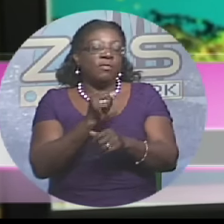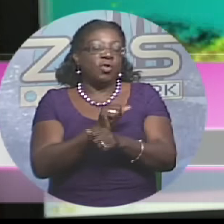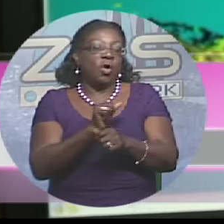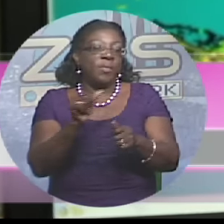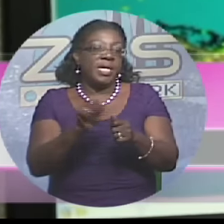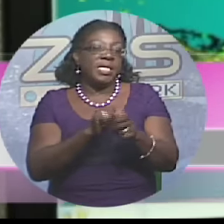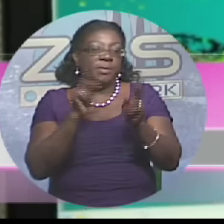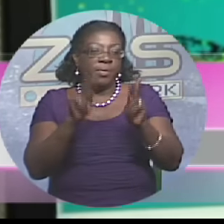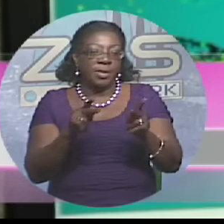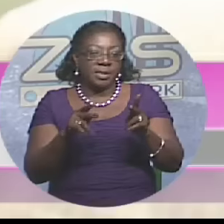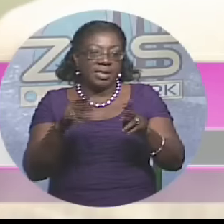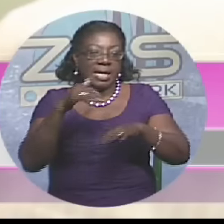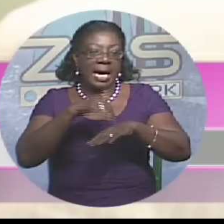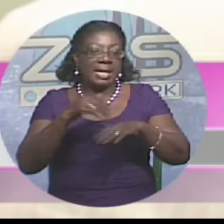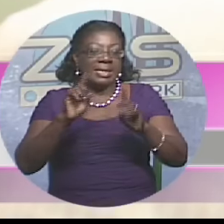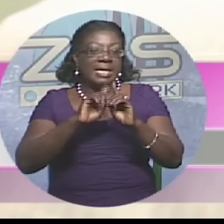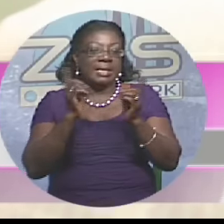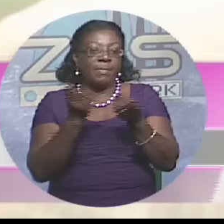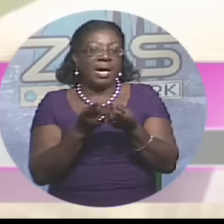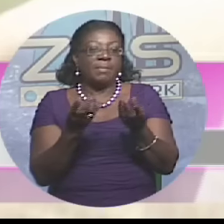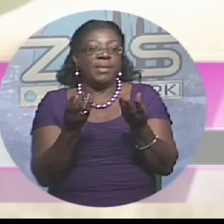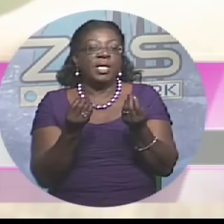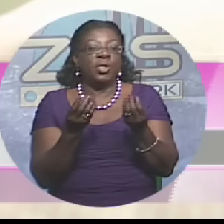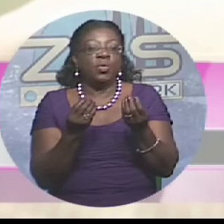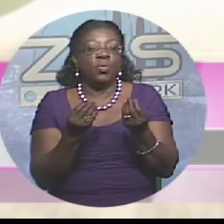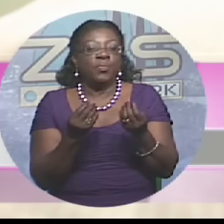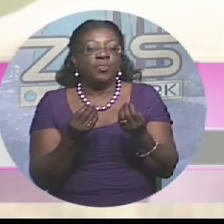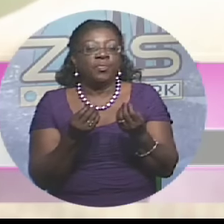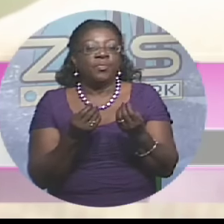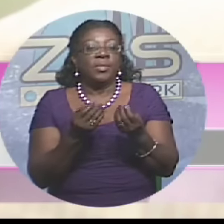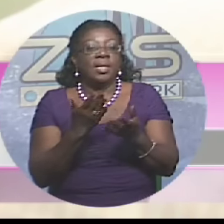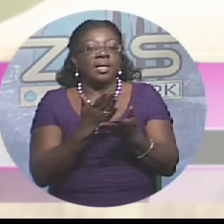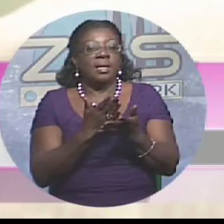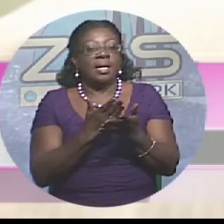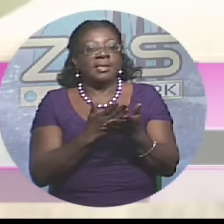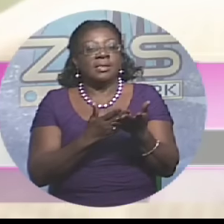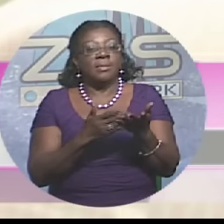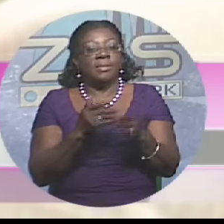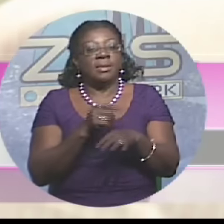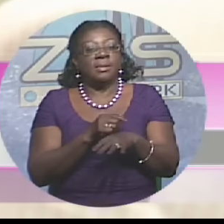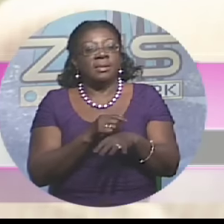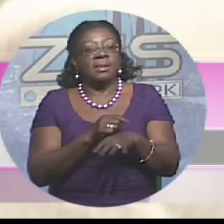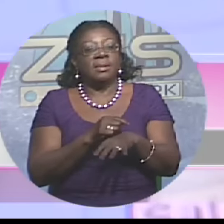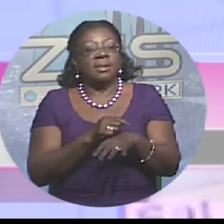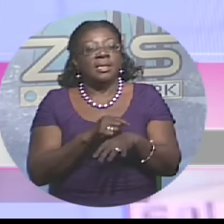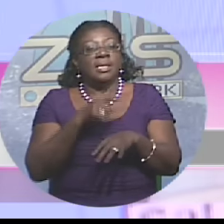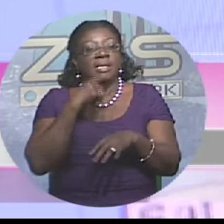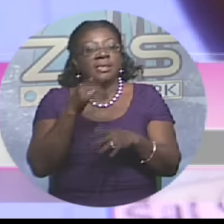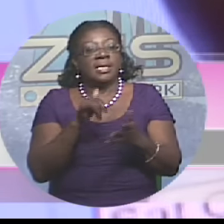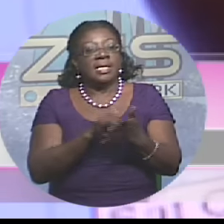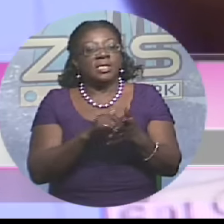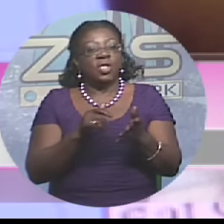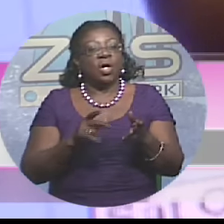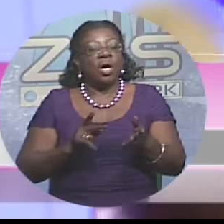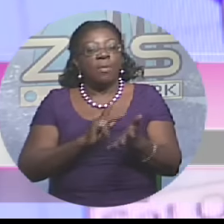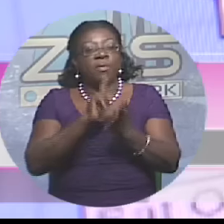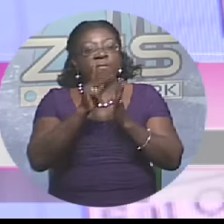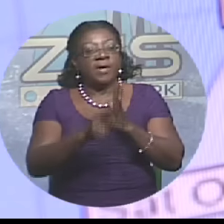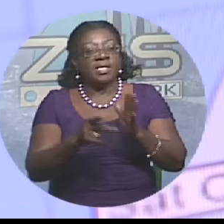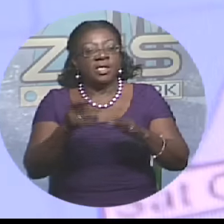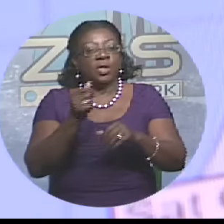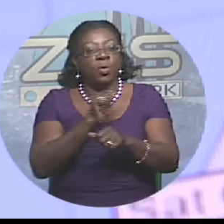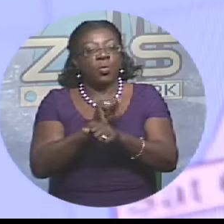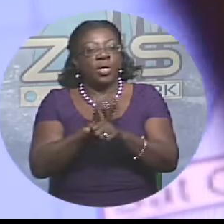that the department's Doppler radar was not functional at some point during Hurricane Joaquin. He says the profession works on a